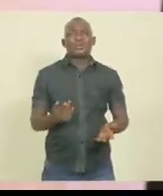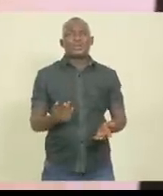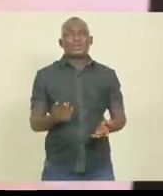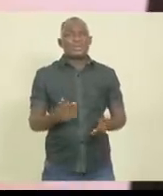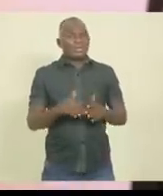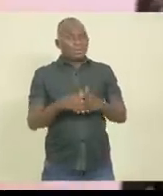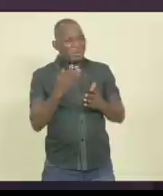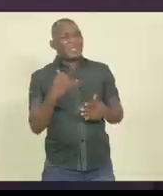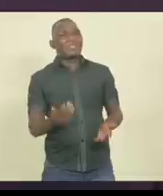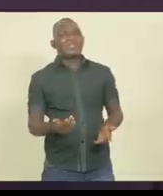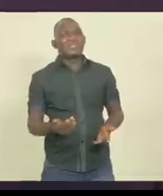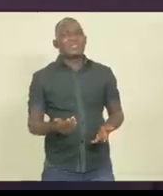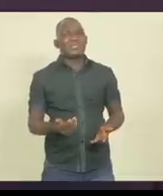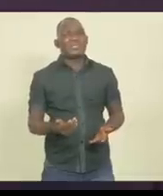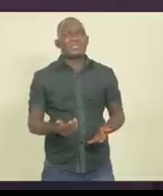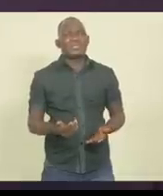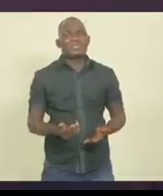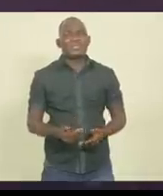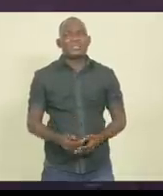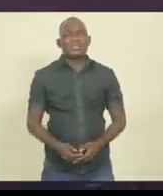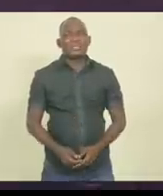all alone?